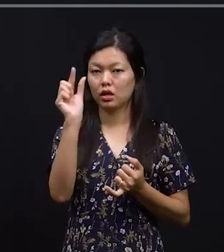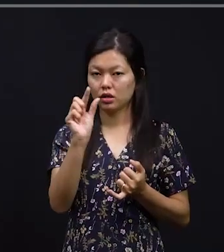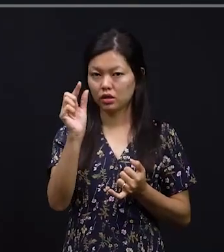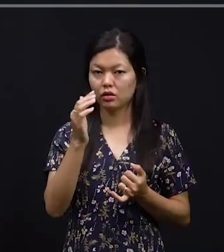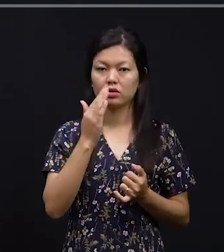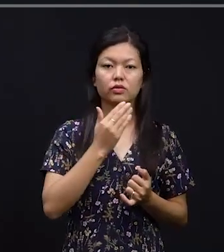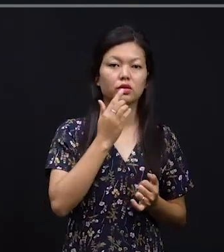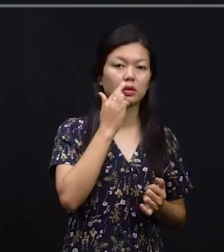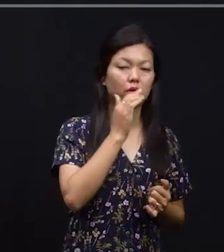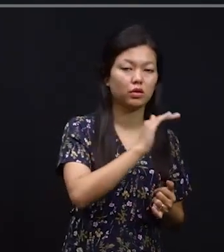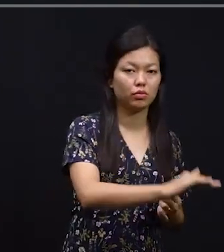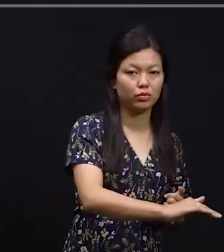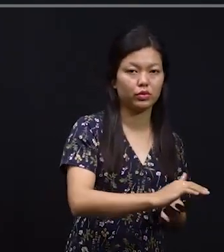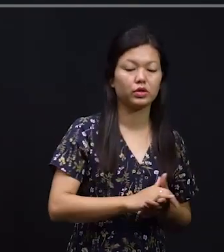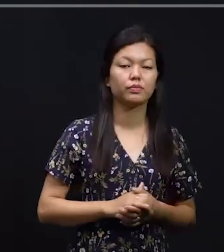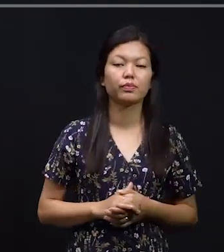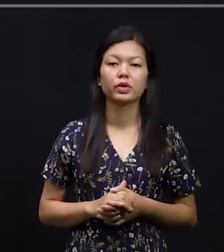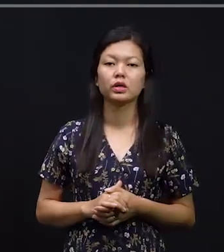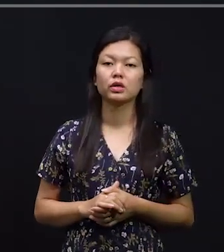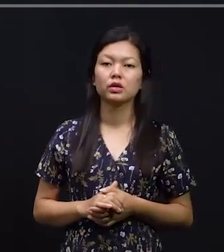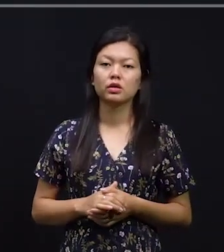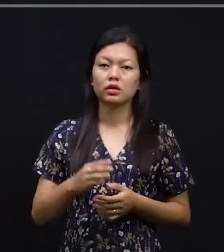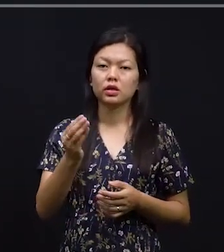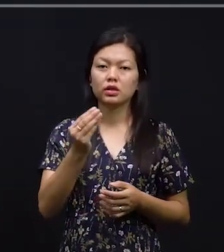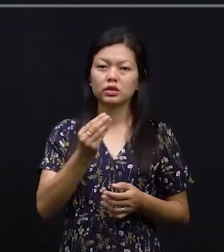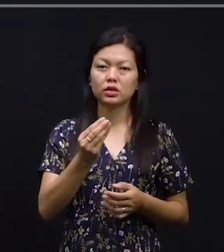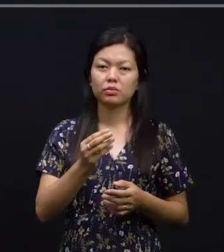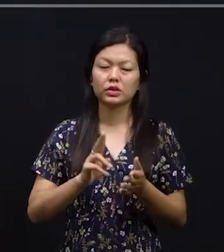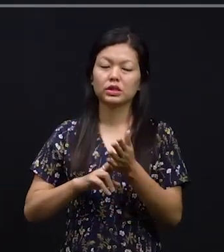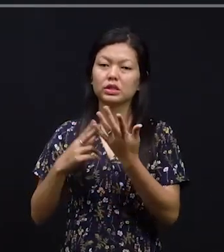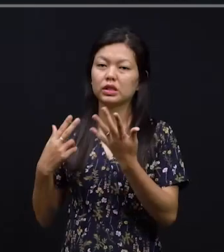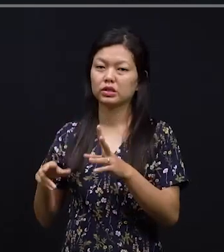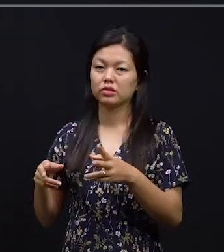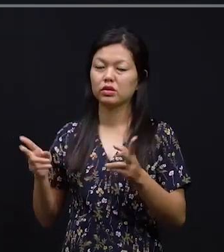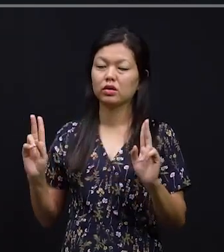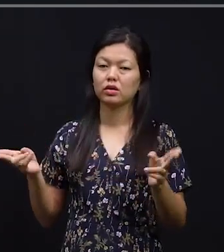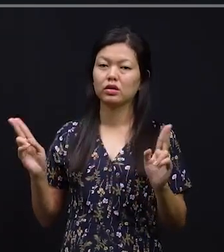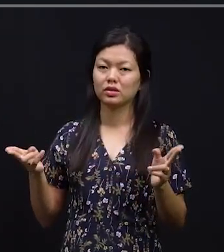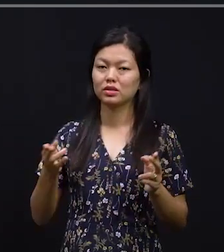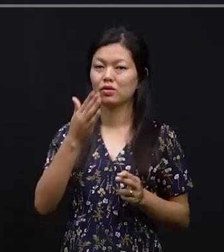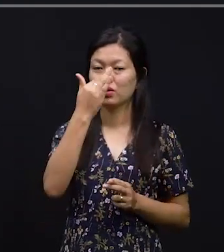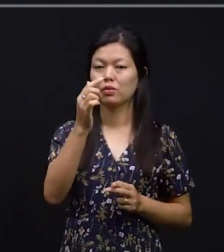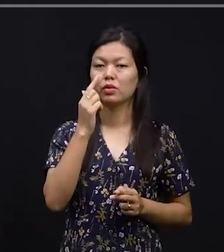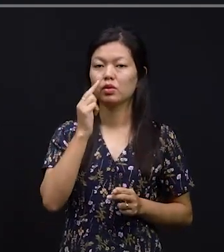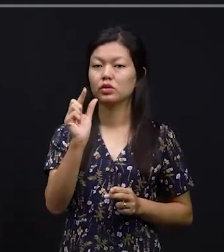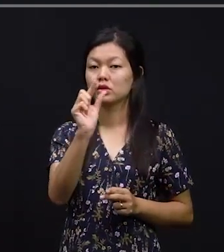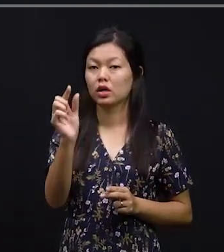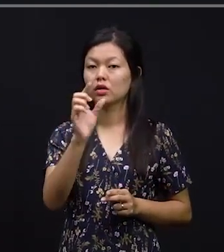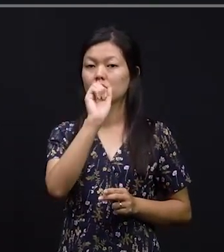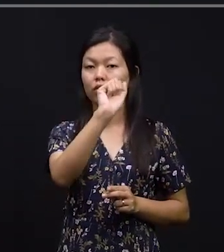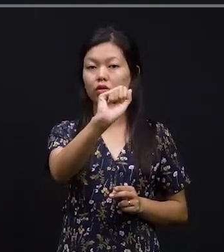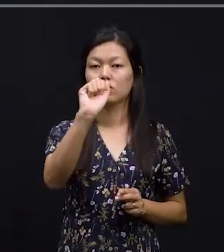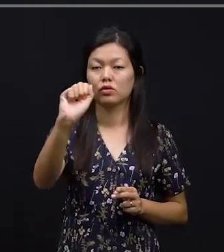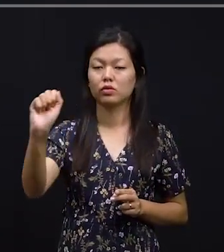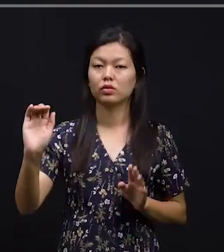be something very natural for some of you. For some of you, it may seem a little out of your circle, because we all live in